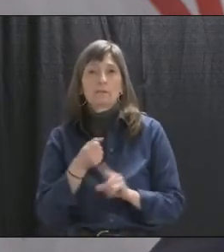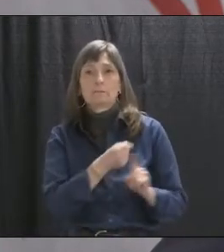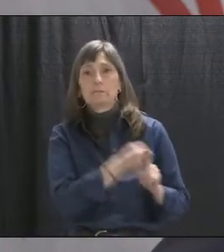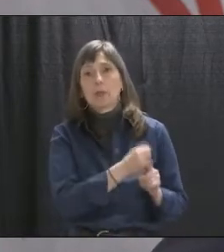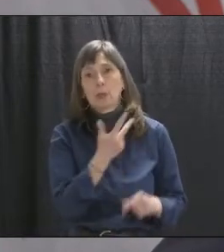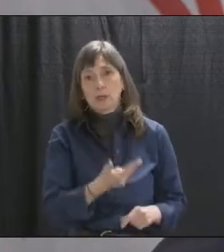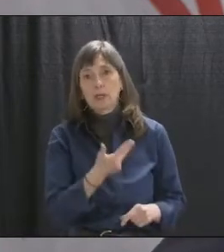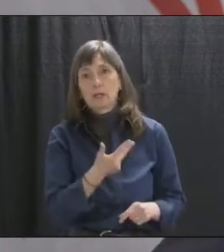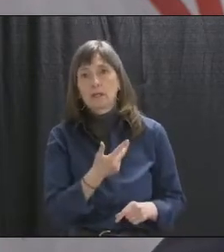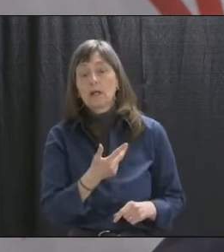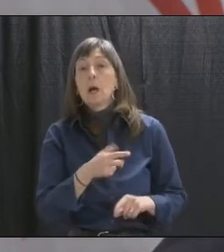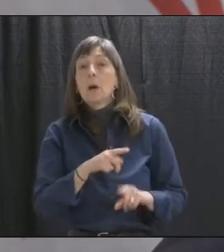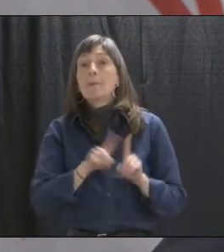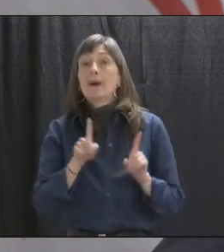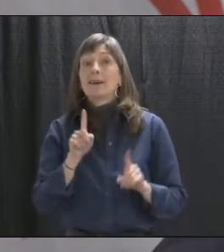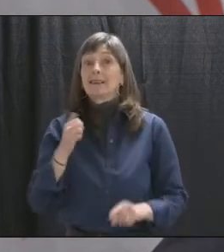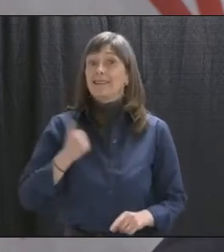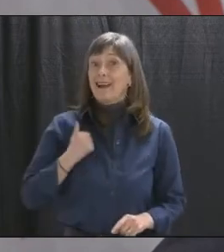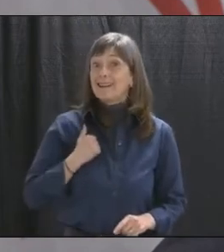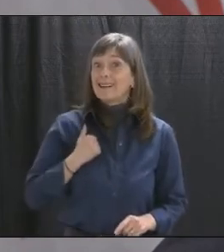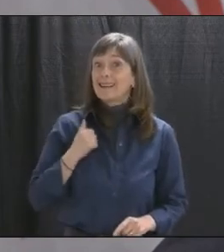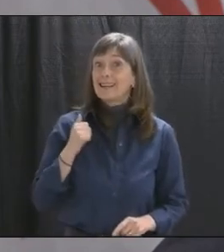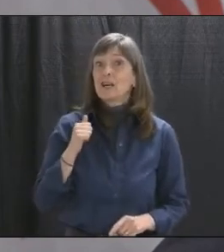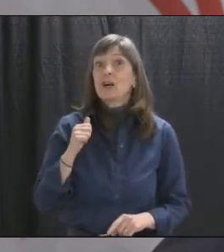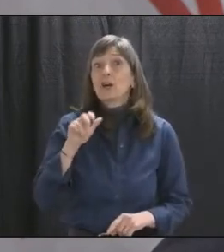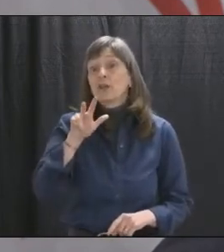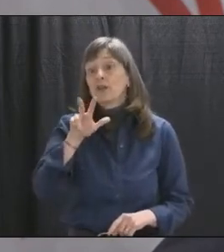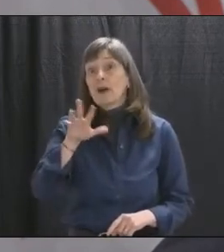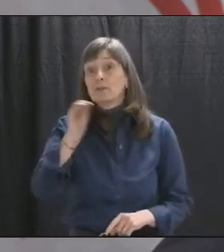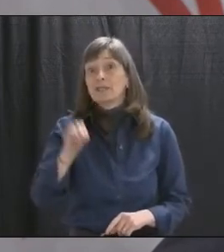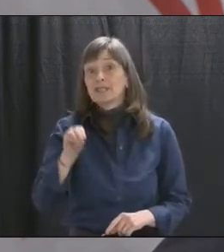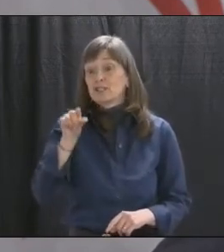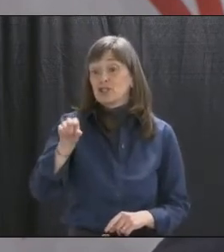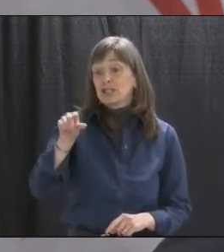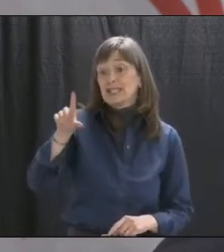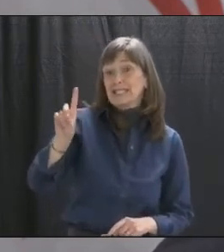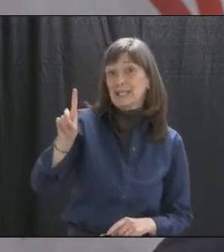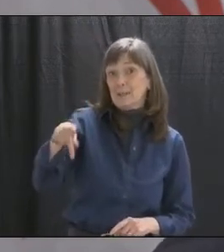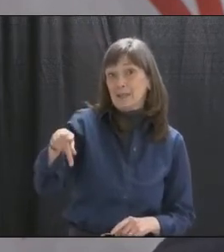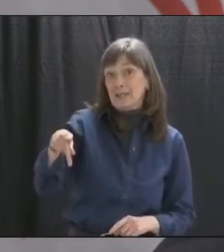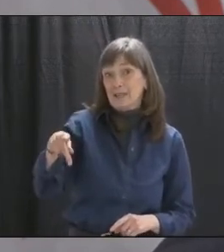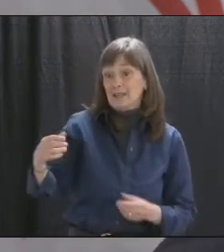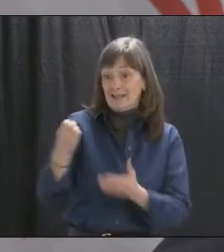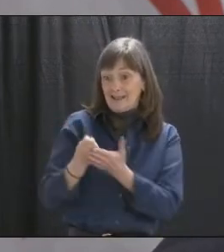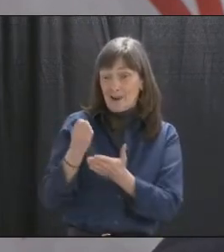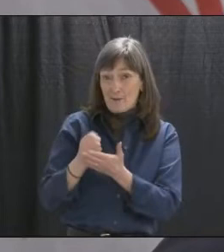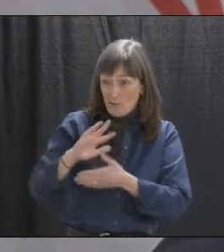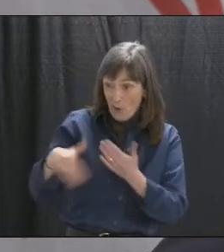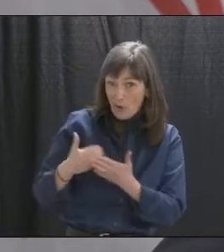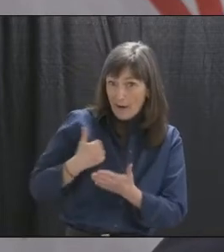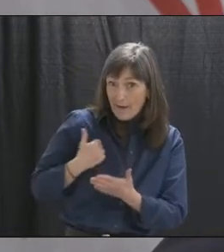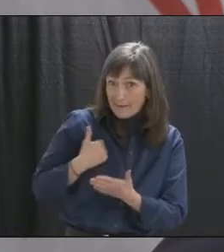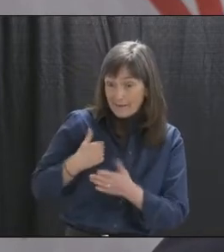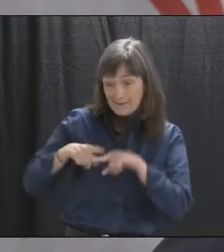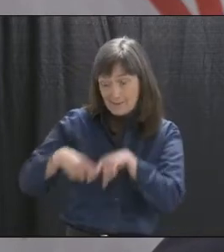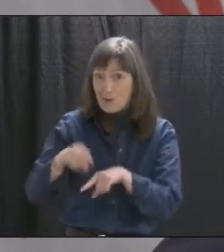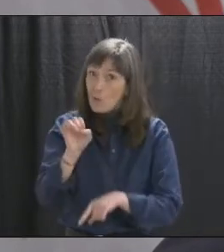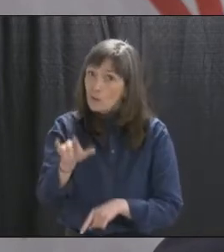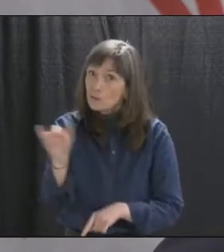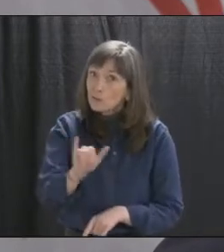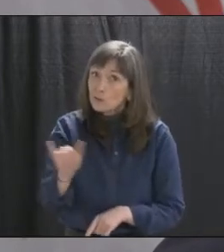25% of the GDP of the country is connected to oil and gas in the energy sector. So it's a provincial problem,